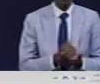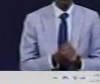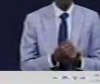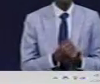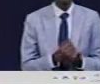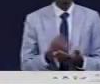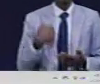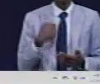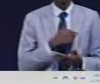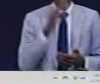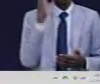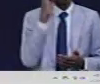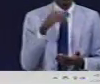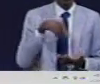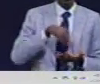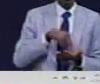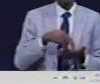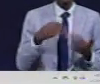Hymns and Song number